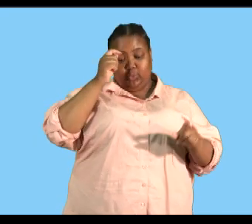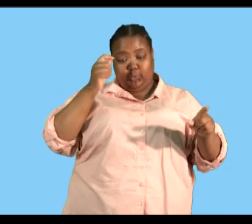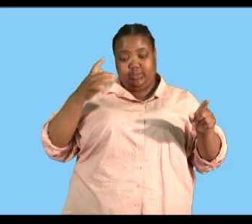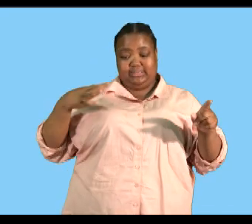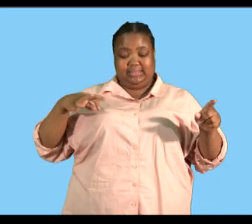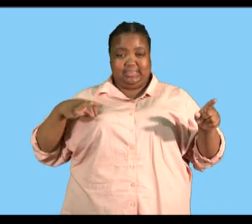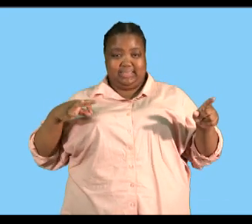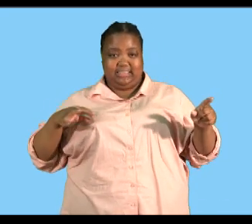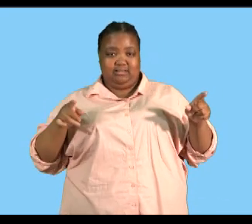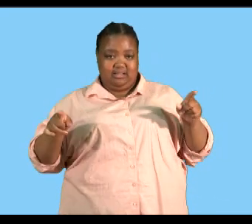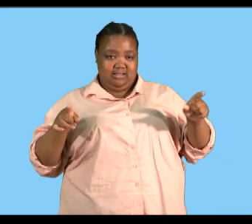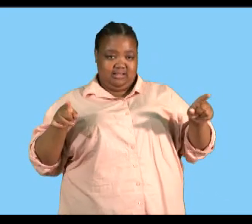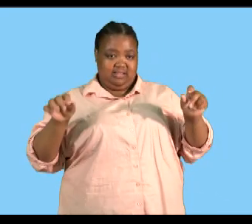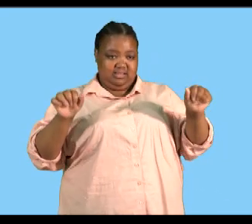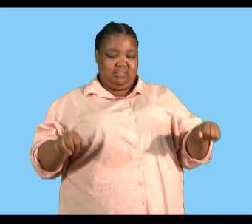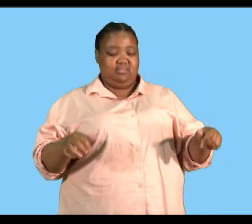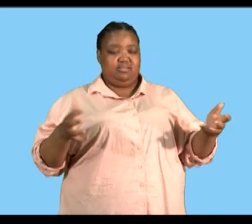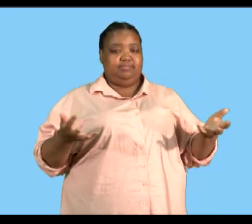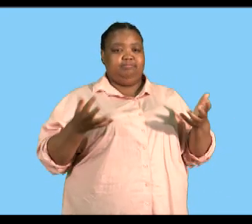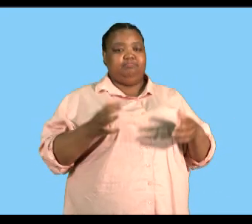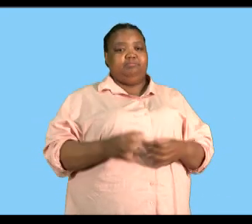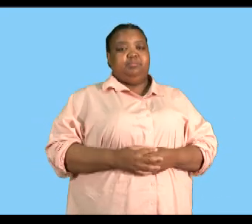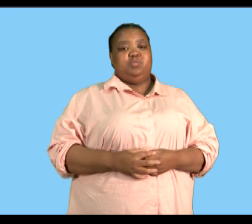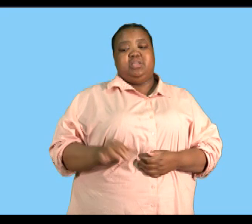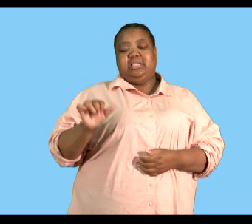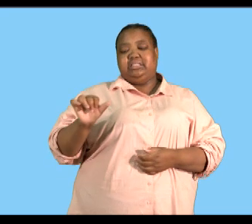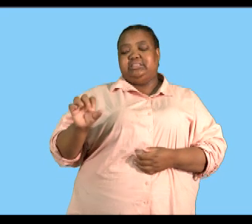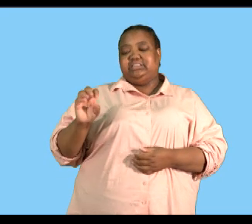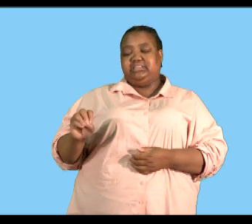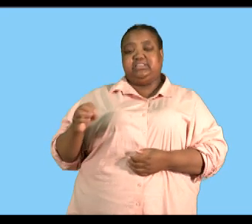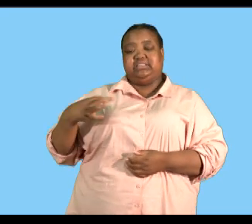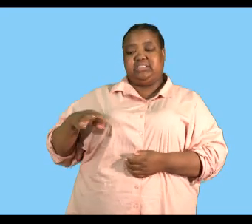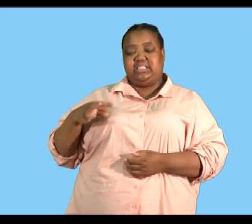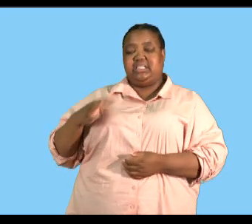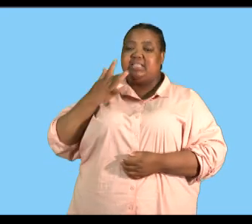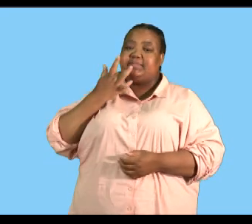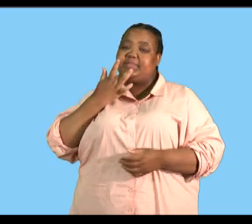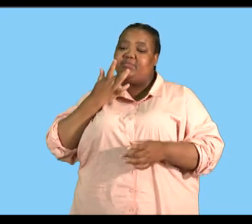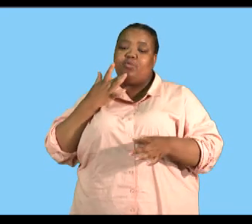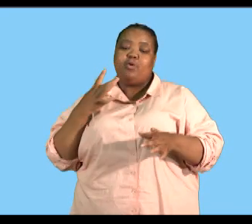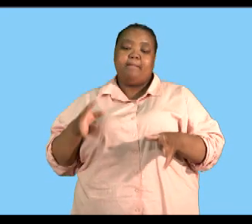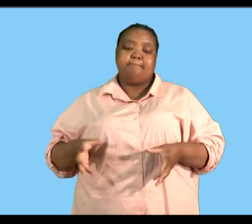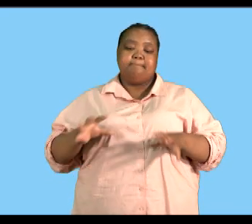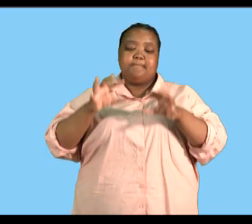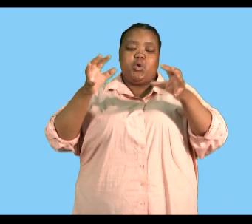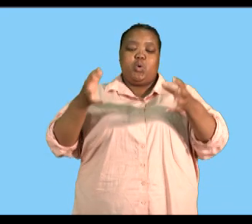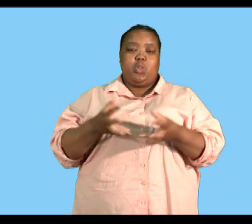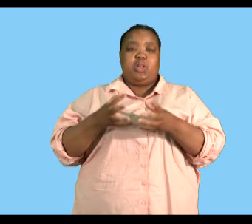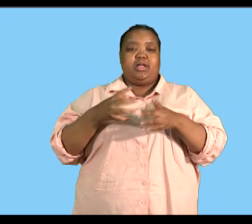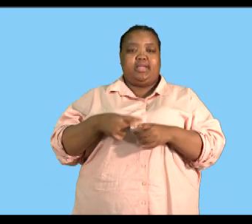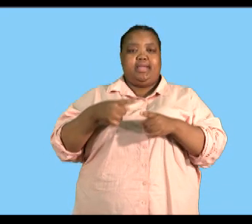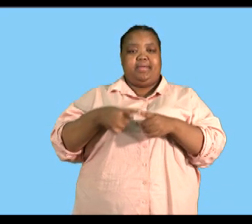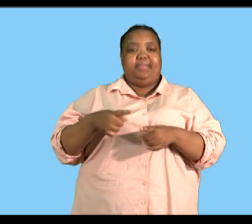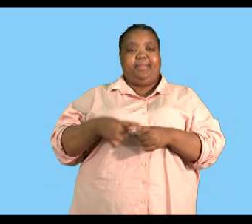ratio for girls. So it means we had 60 girls who preferred ball games. So